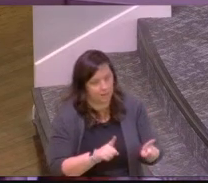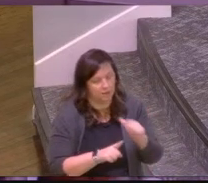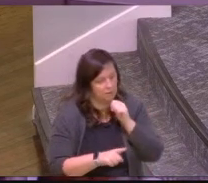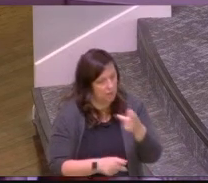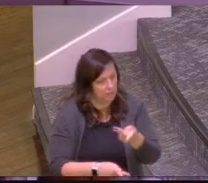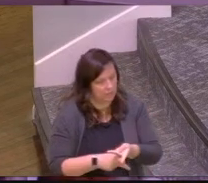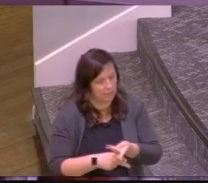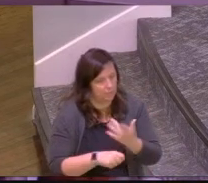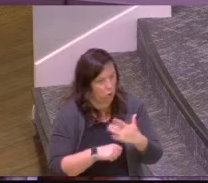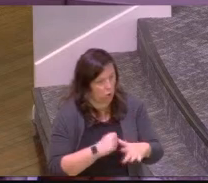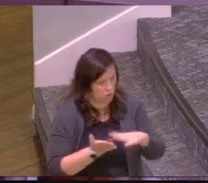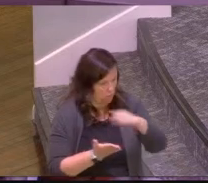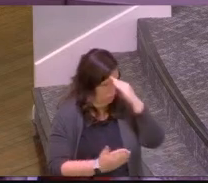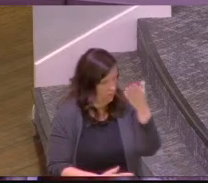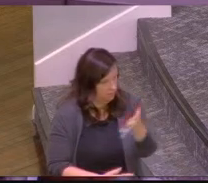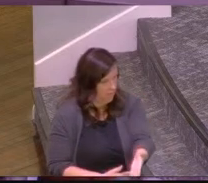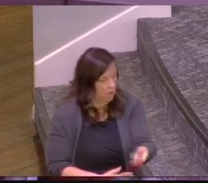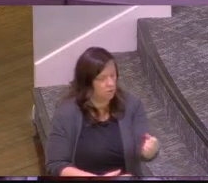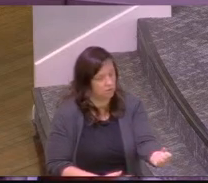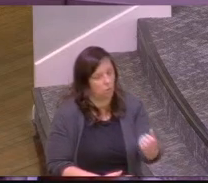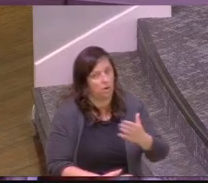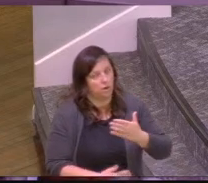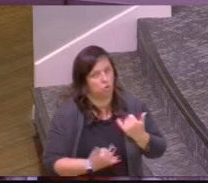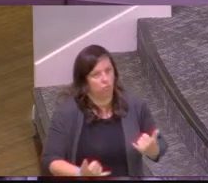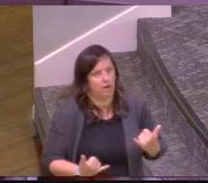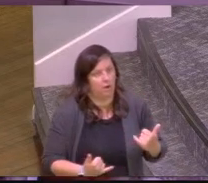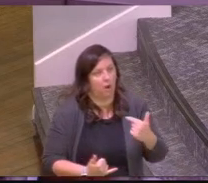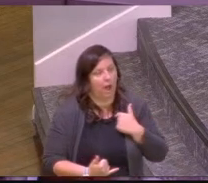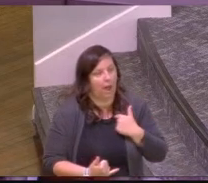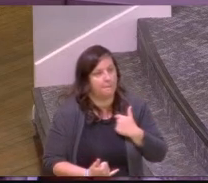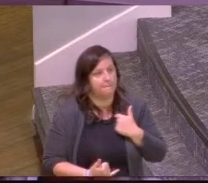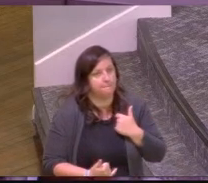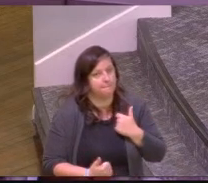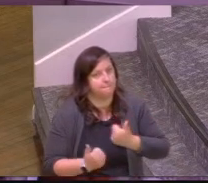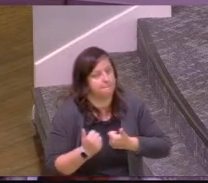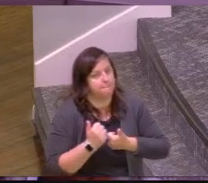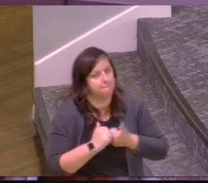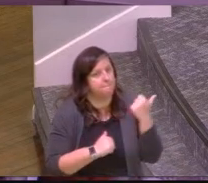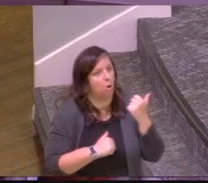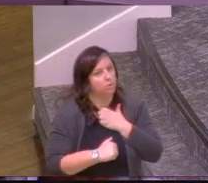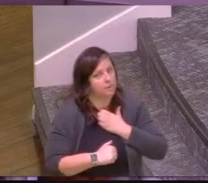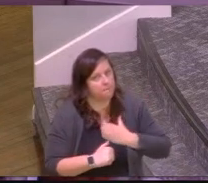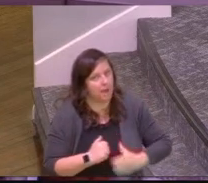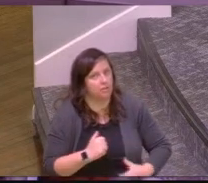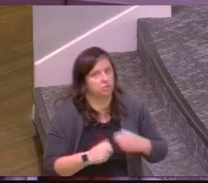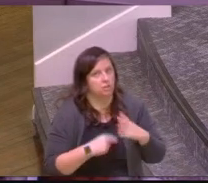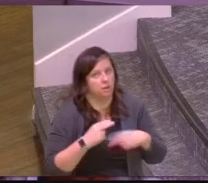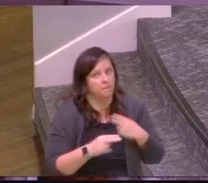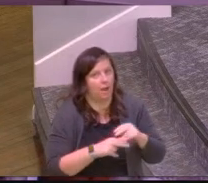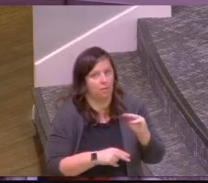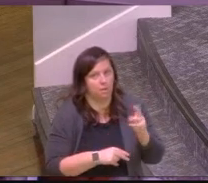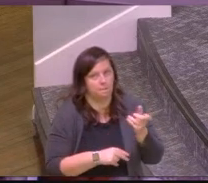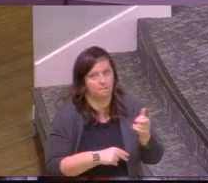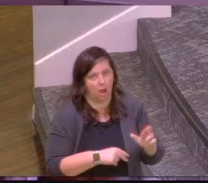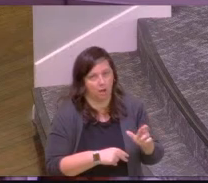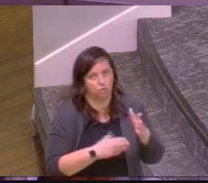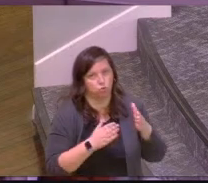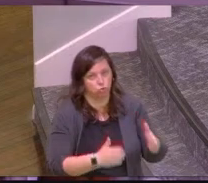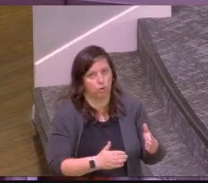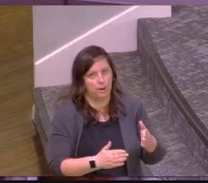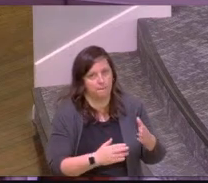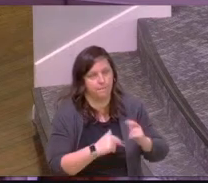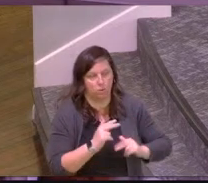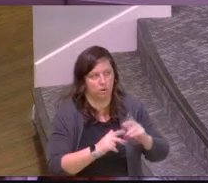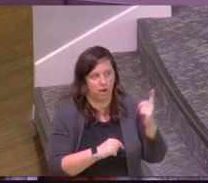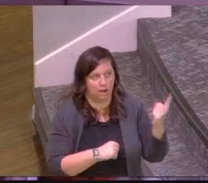place where I am most passionate about the Minor Street building. I've always said that, I still am. But when I learn of